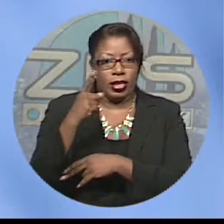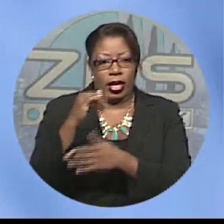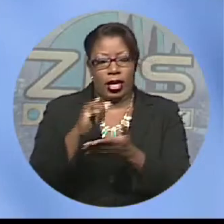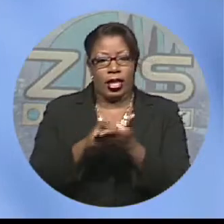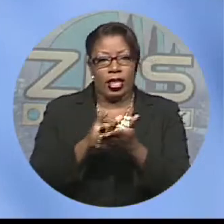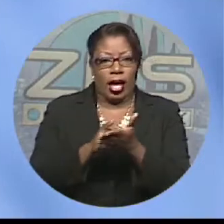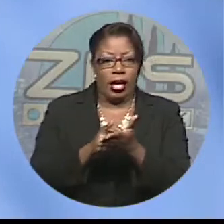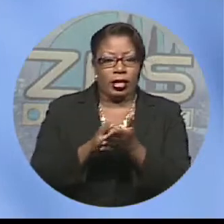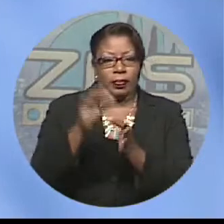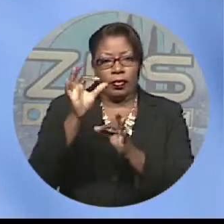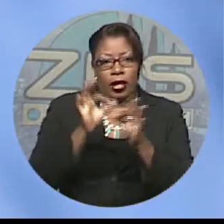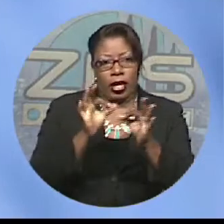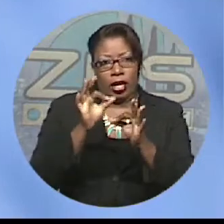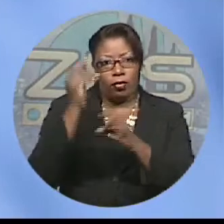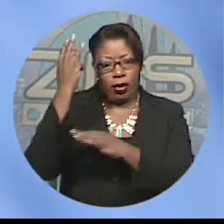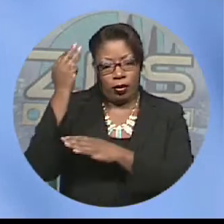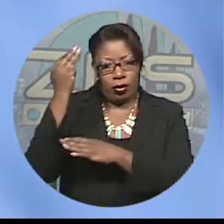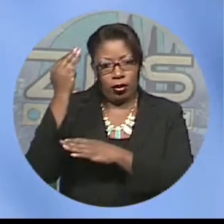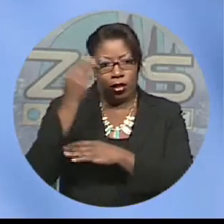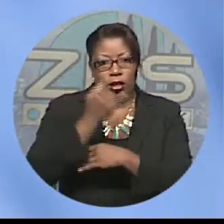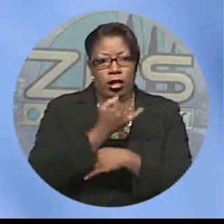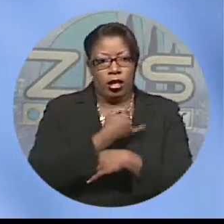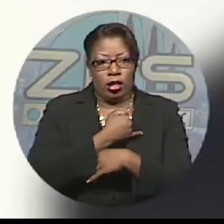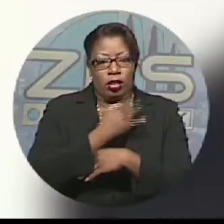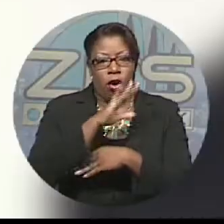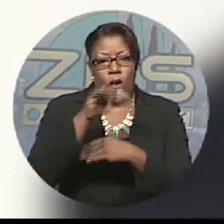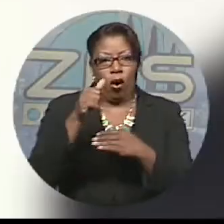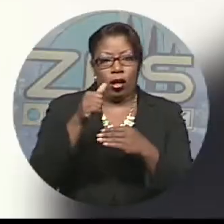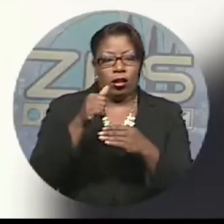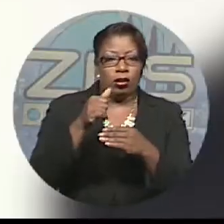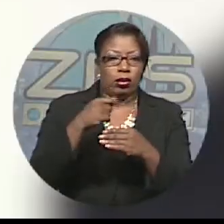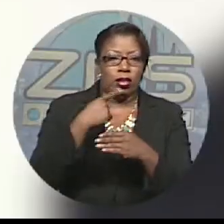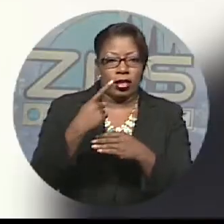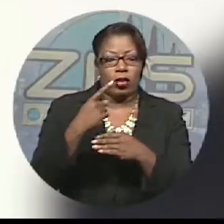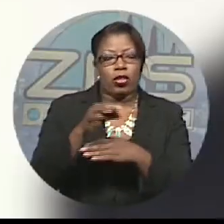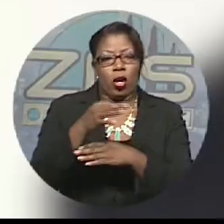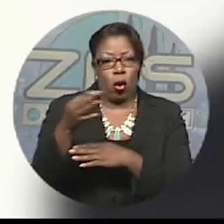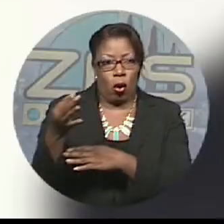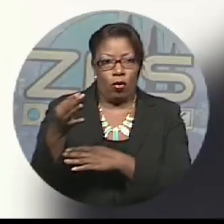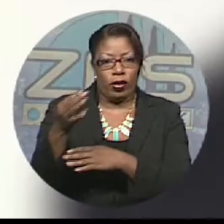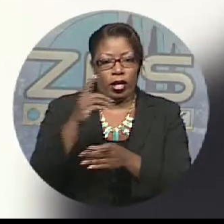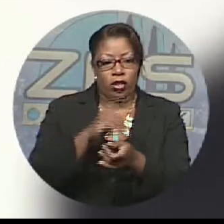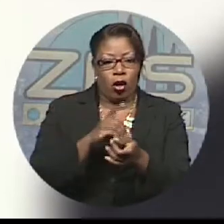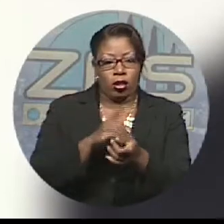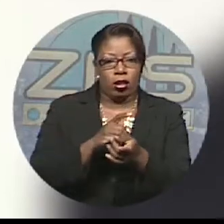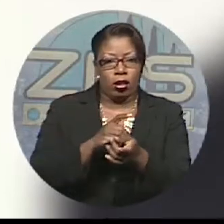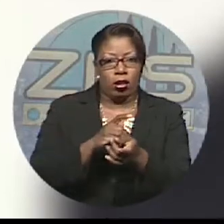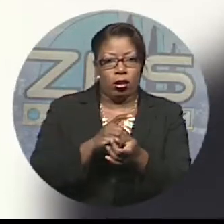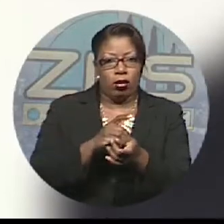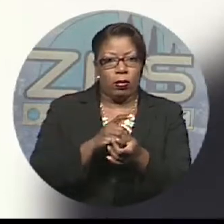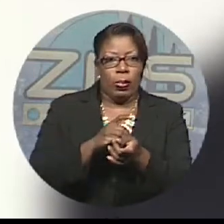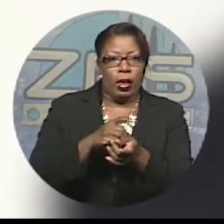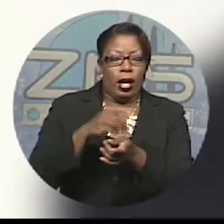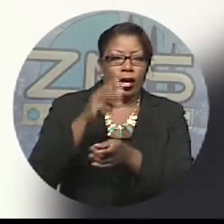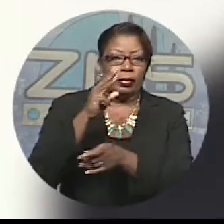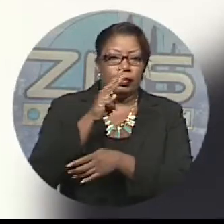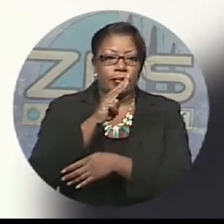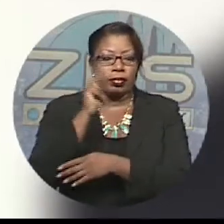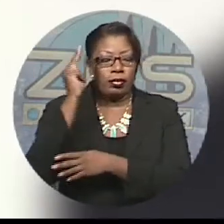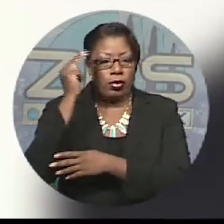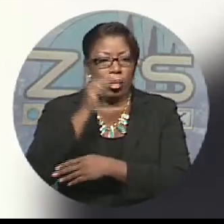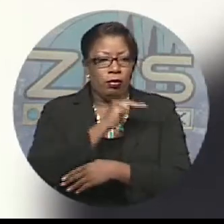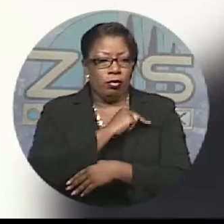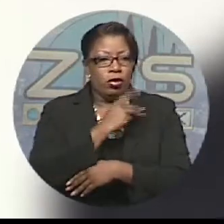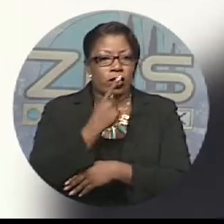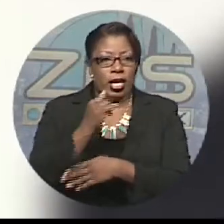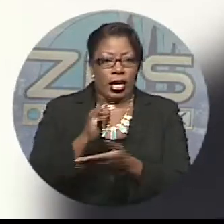Hewitt Ingram returned to politics, all bets were off. This as religious leader Dr. Miles Monroe suggests that the political